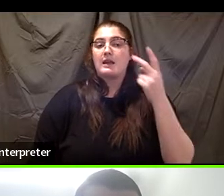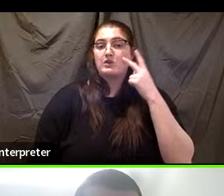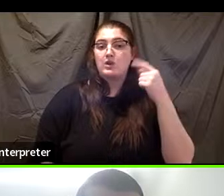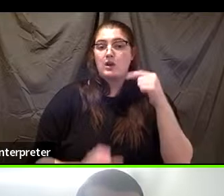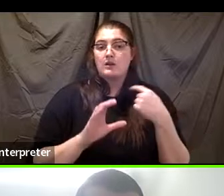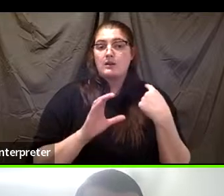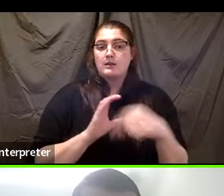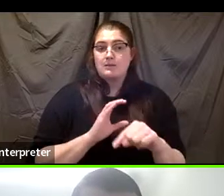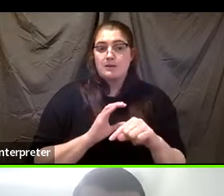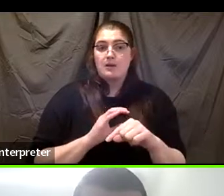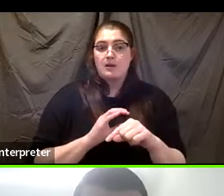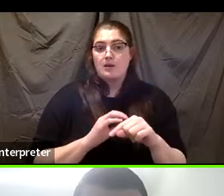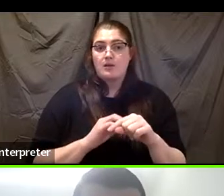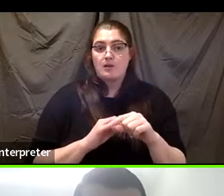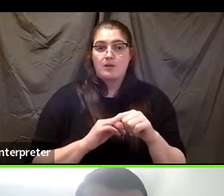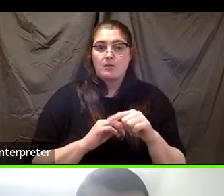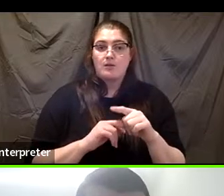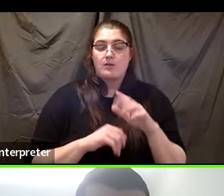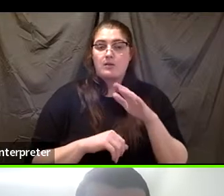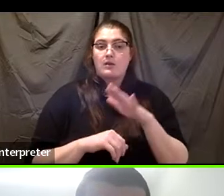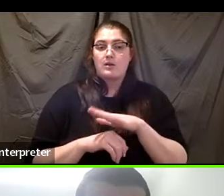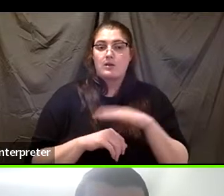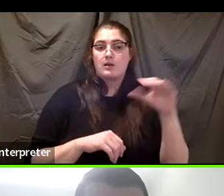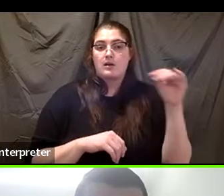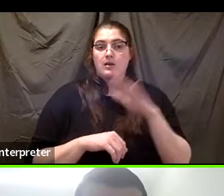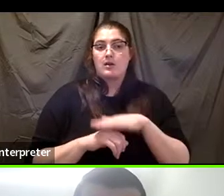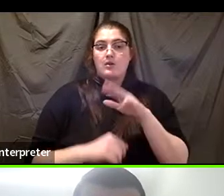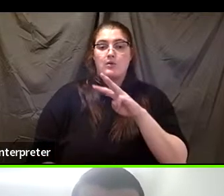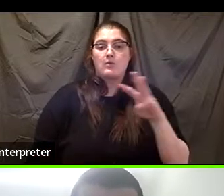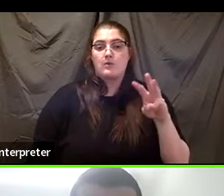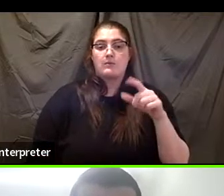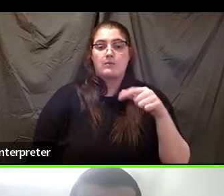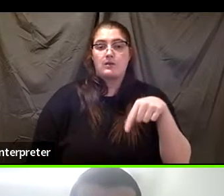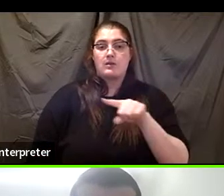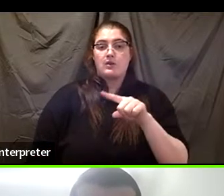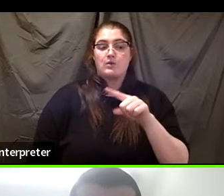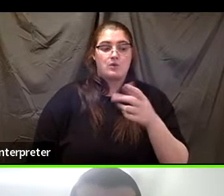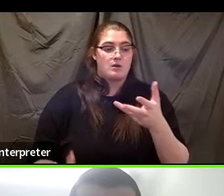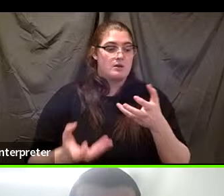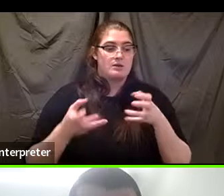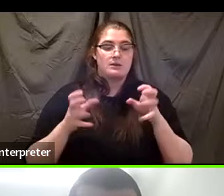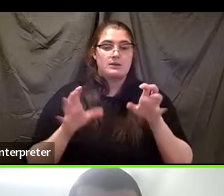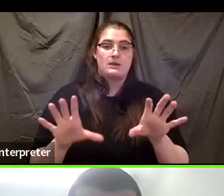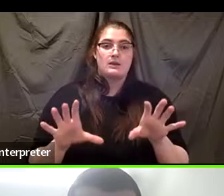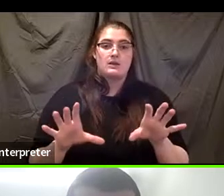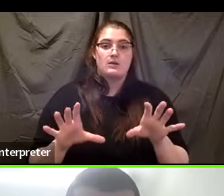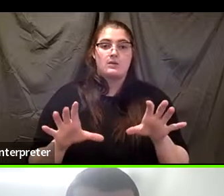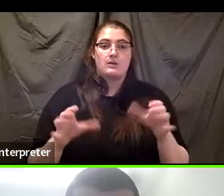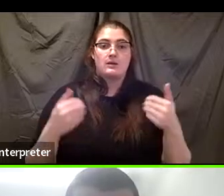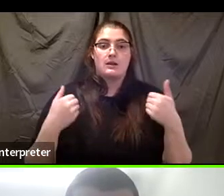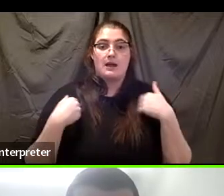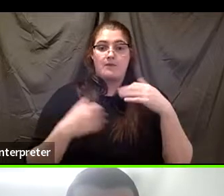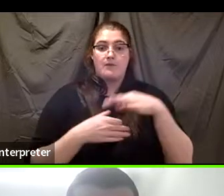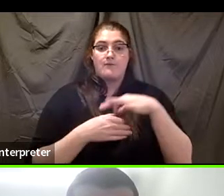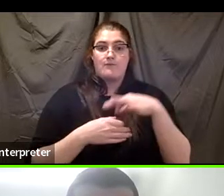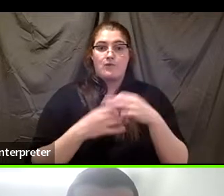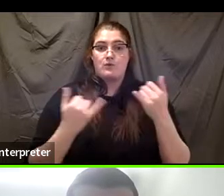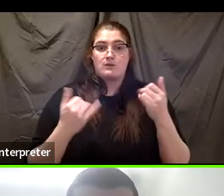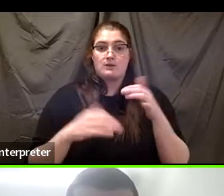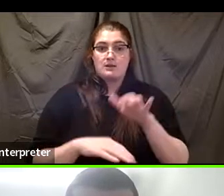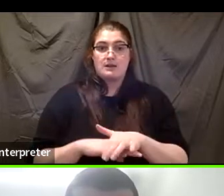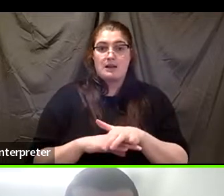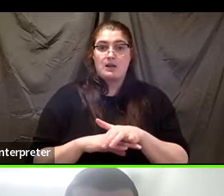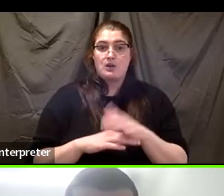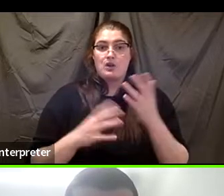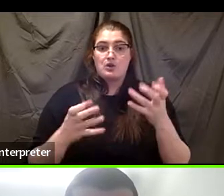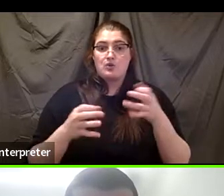and on the website, zoning website, that you all didn't want to have a vote tonight, or that you were wanting